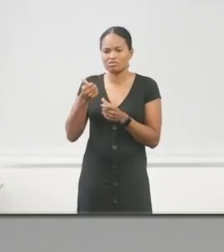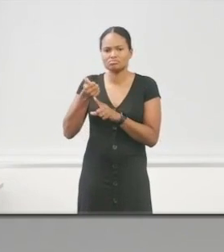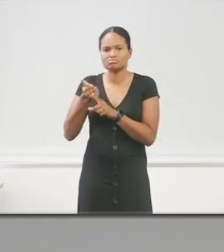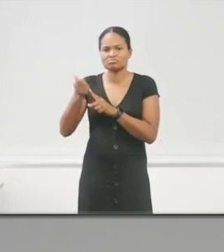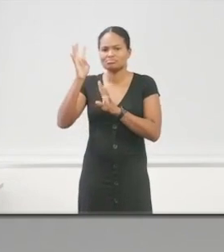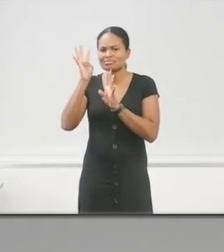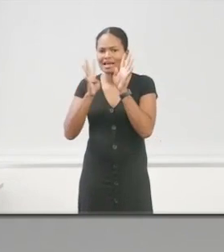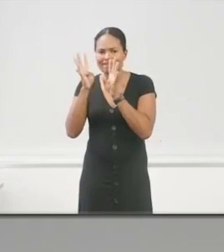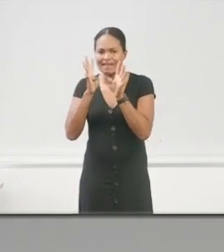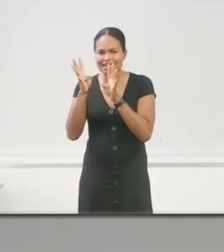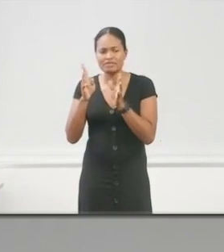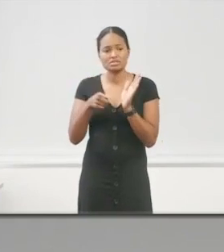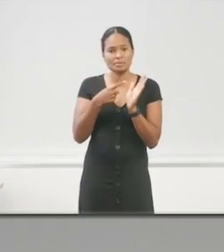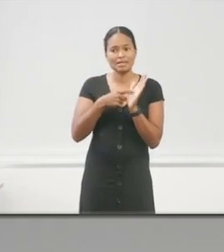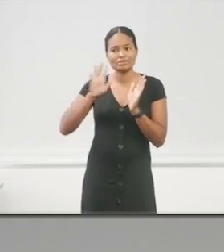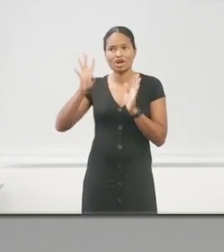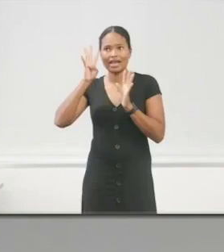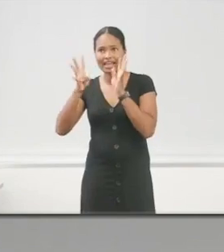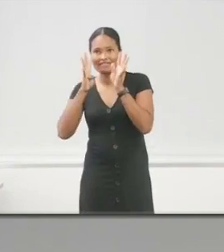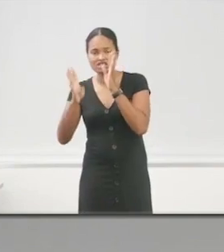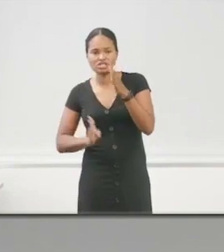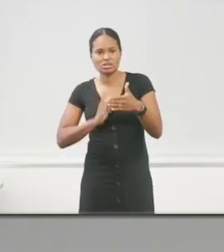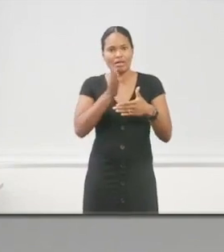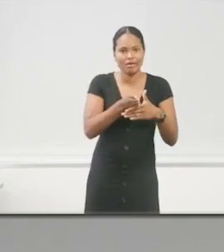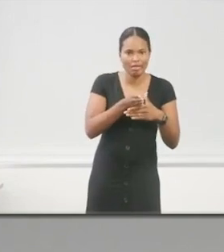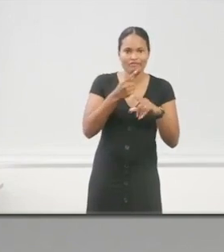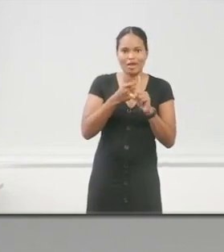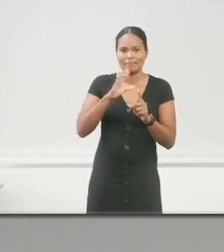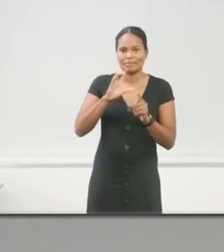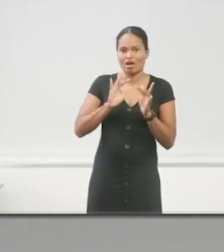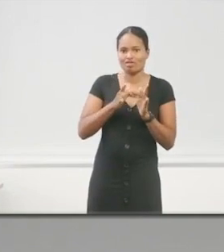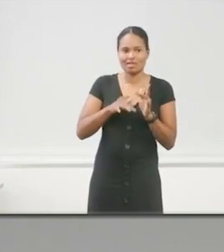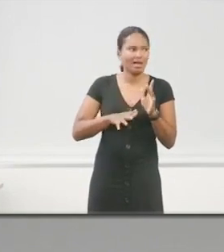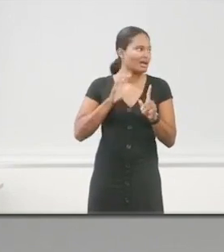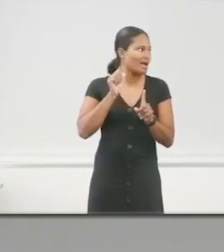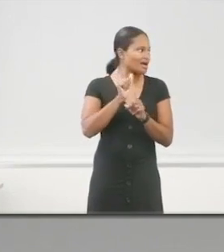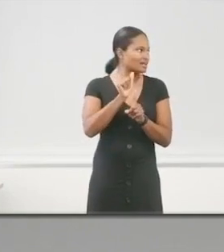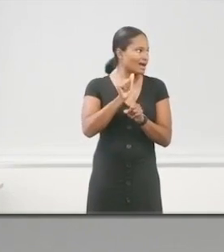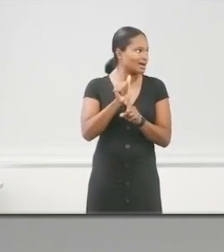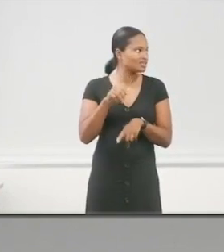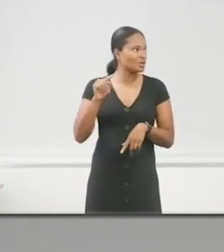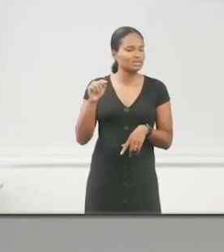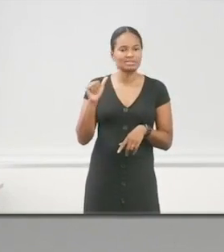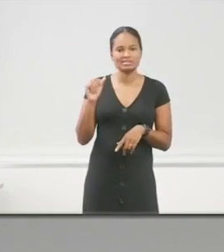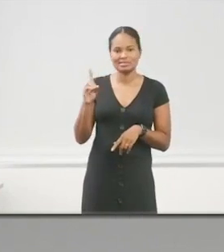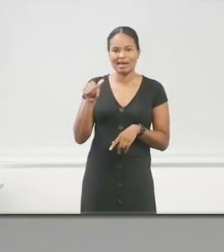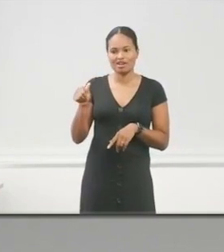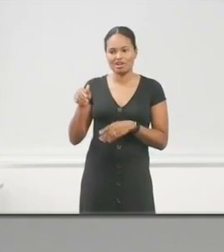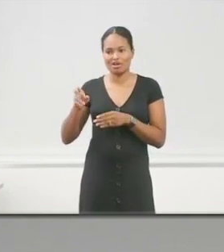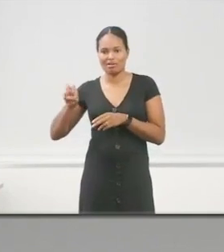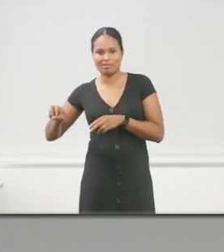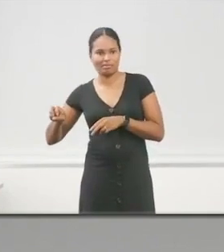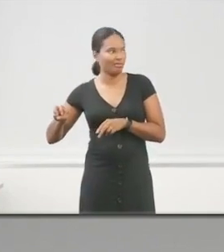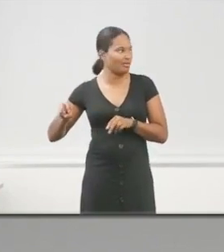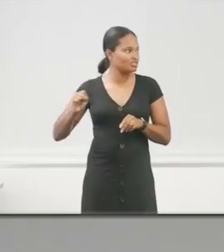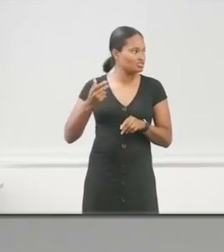innovation sometimes is disrupted by cyber attacks. So I think, Tad, you're at the end there, and Shar, you're right here. What should I